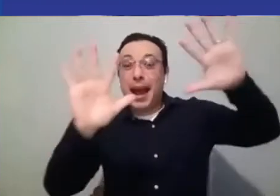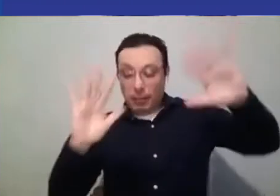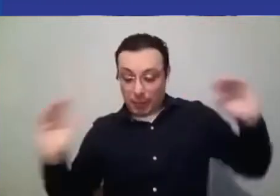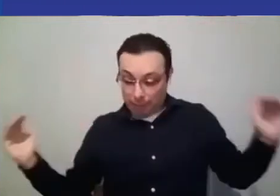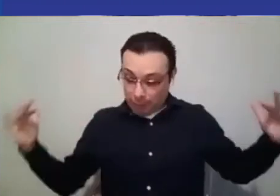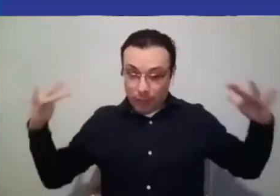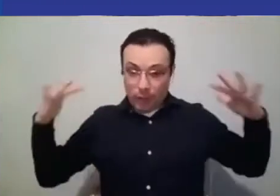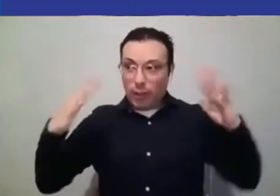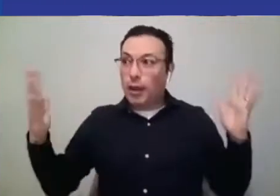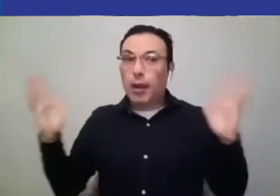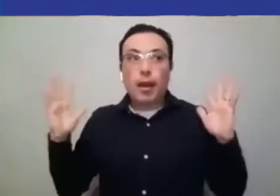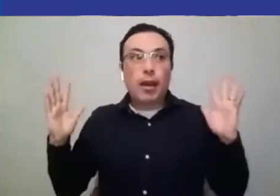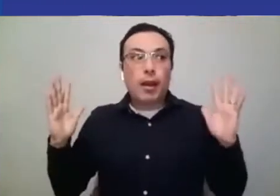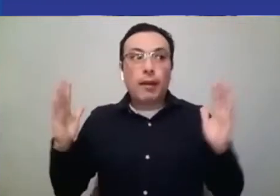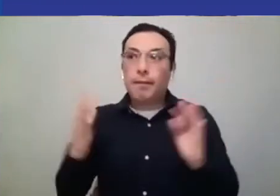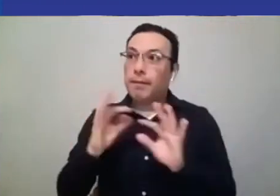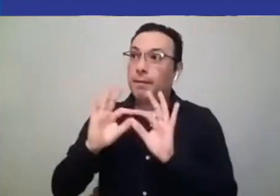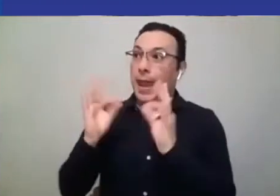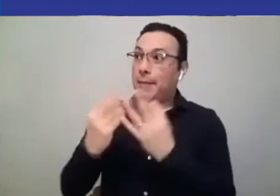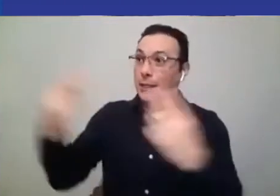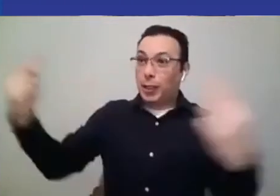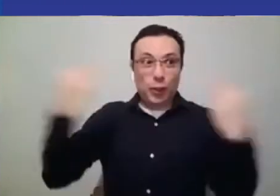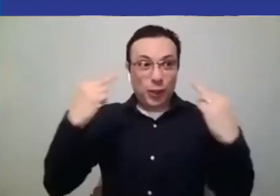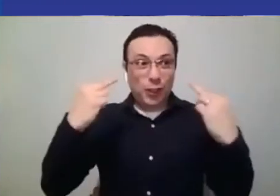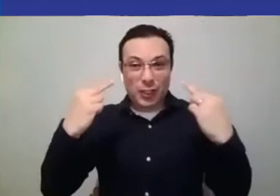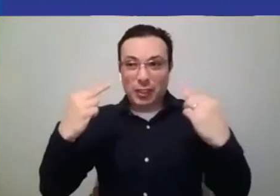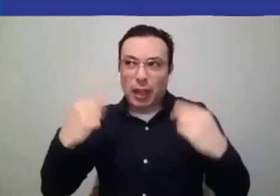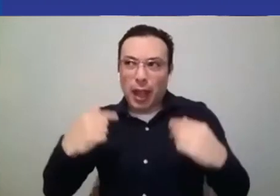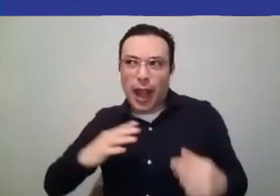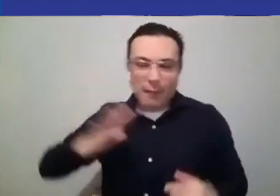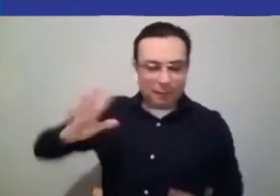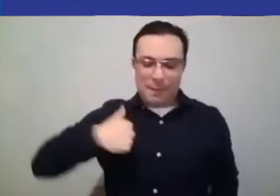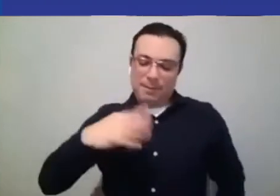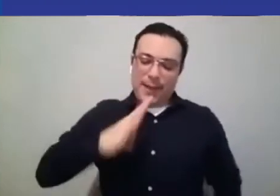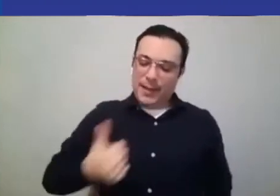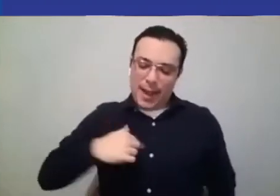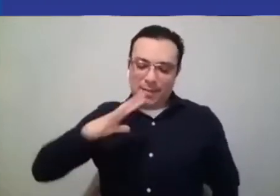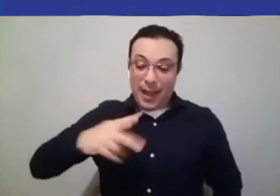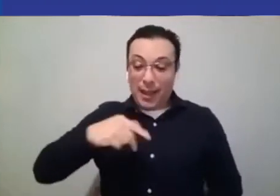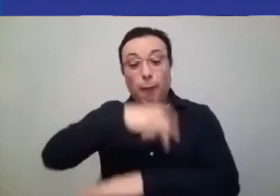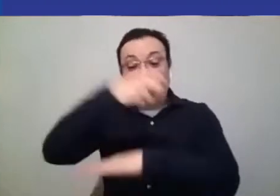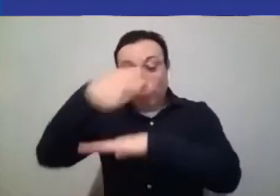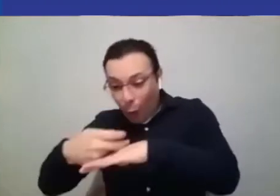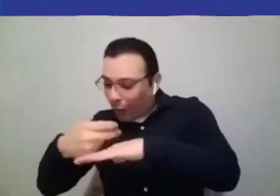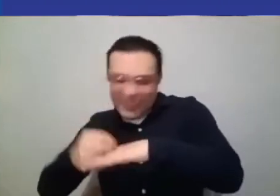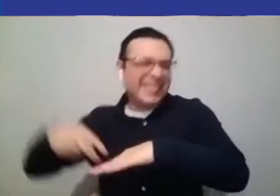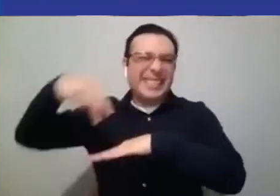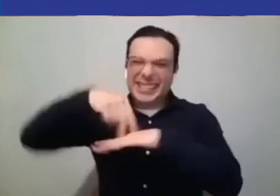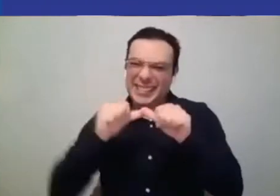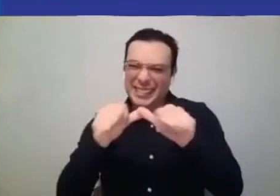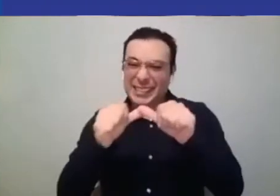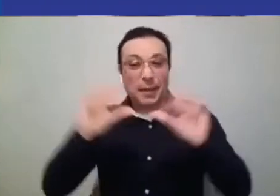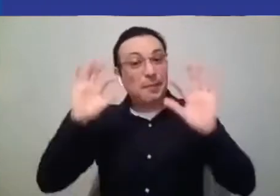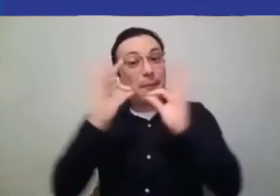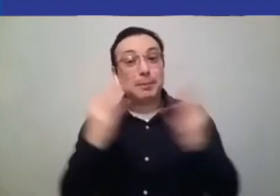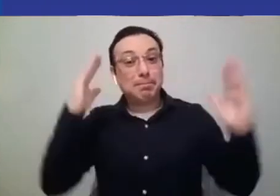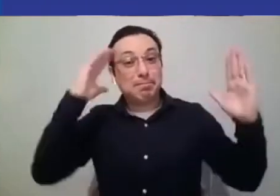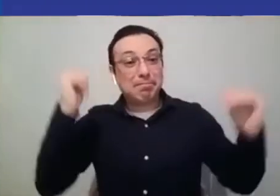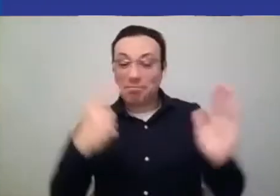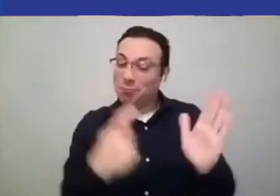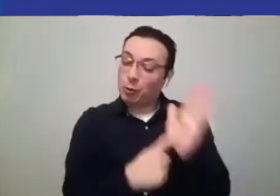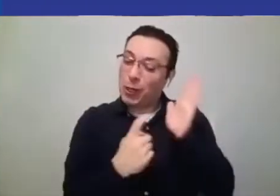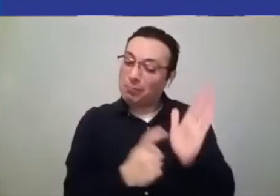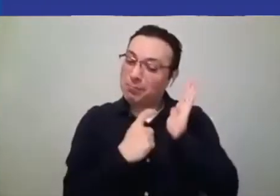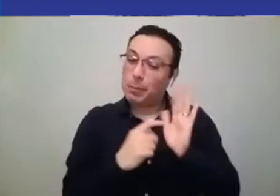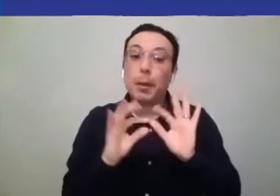a safety in family and an expectation that you're just going to get up there. You fall down, you get up, and you keep dancing. It's just one of the